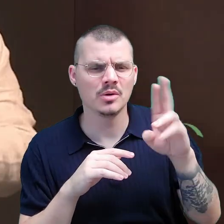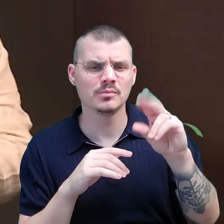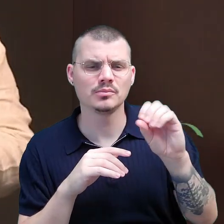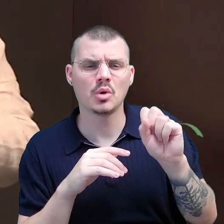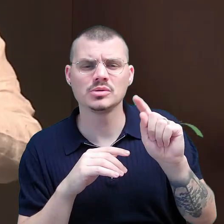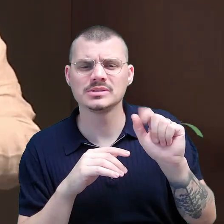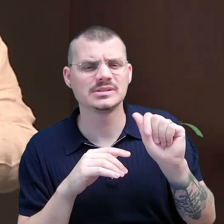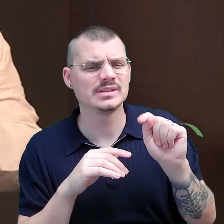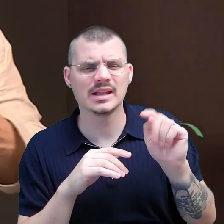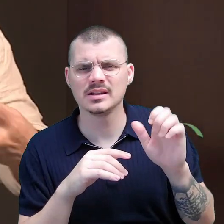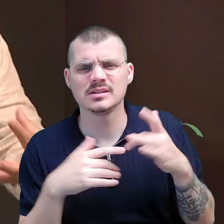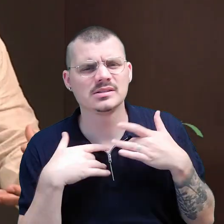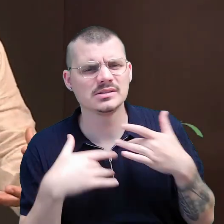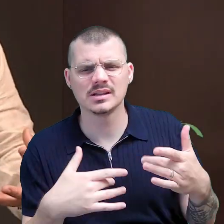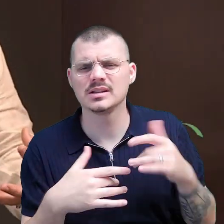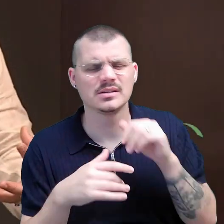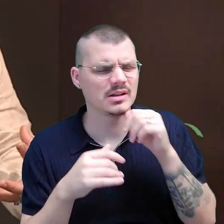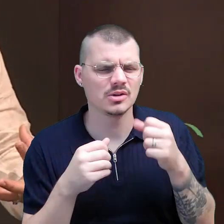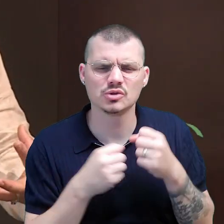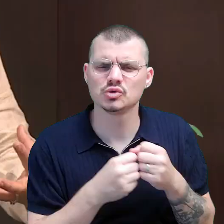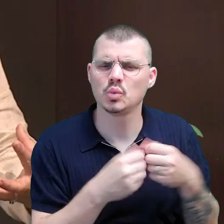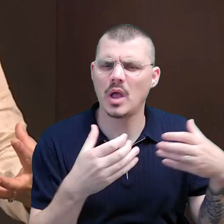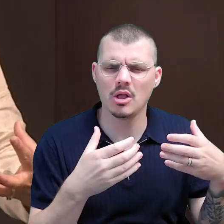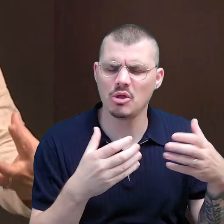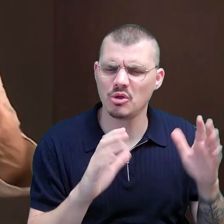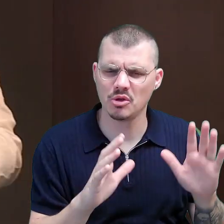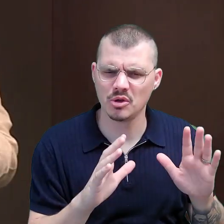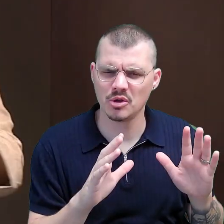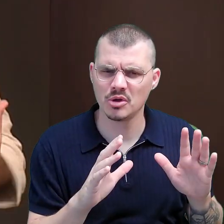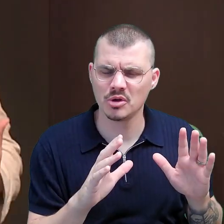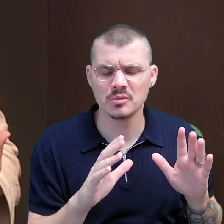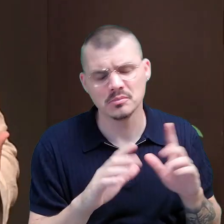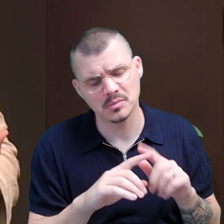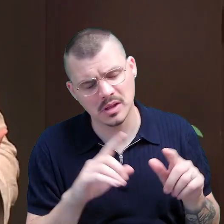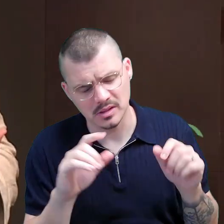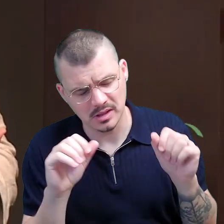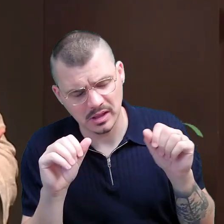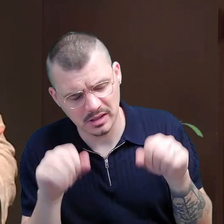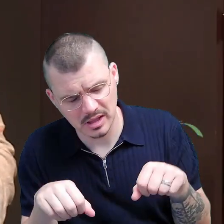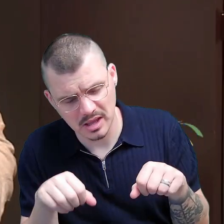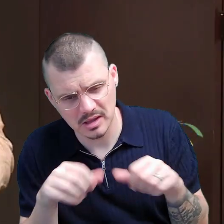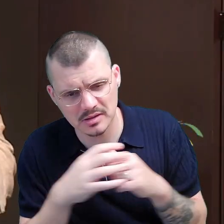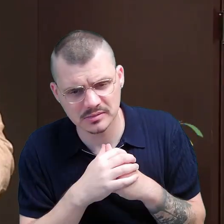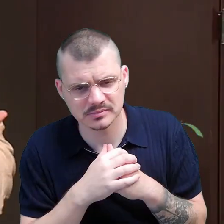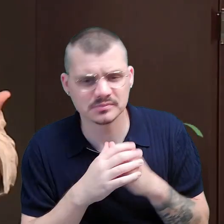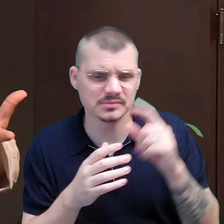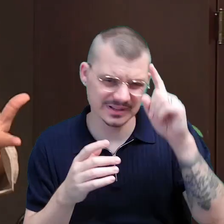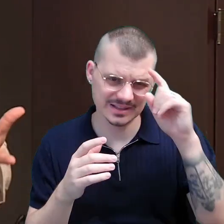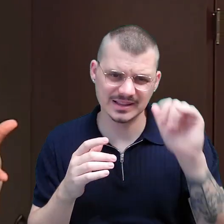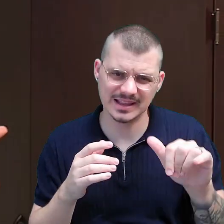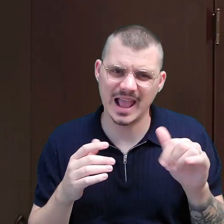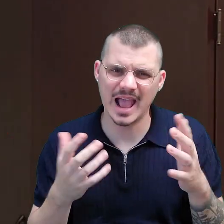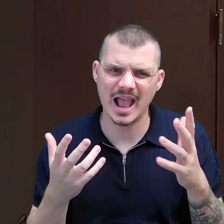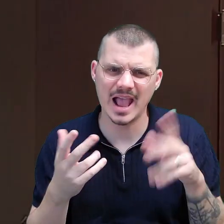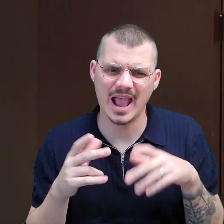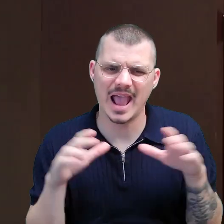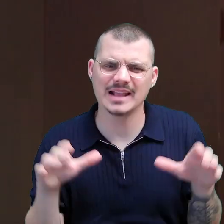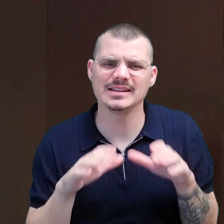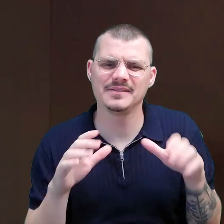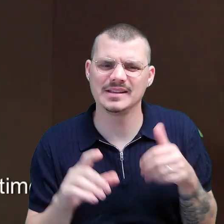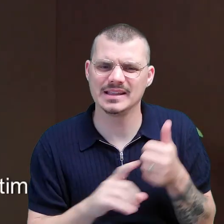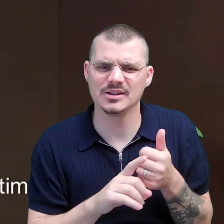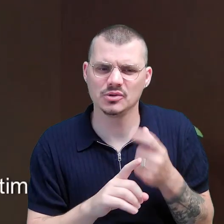Prostates typically don't swell, but sometimes they do, because that activity,